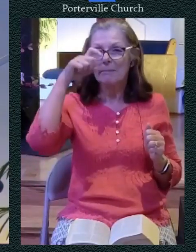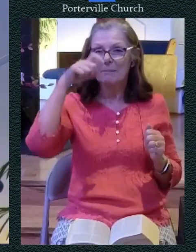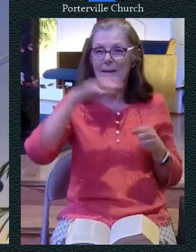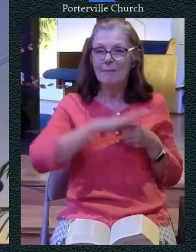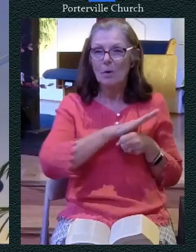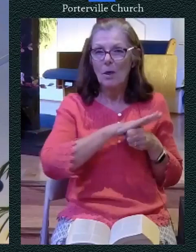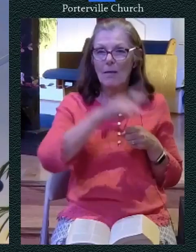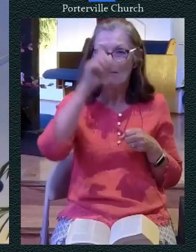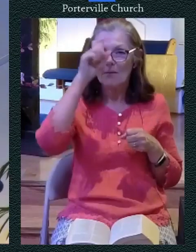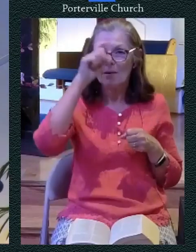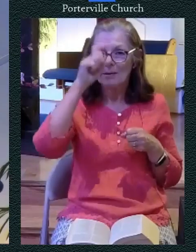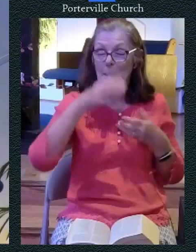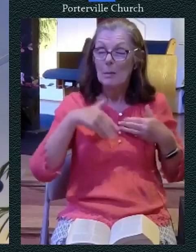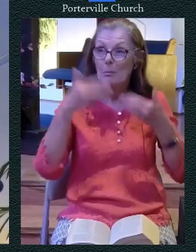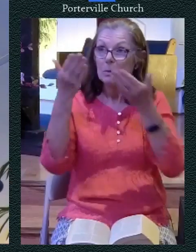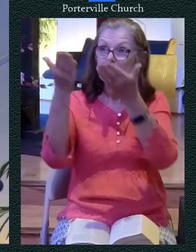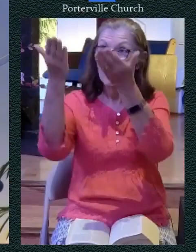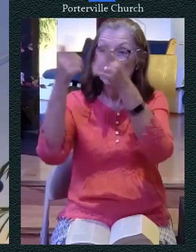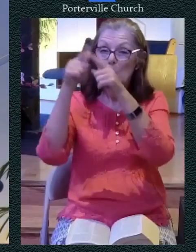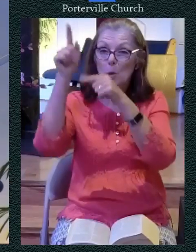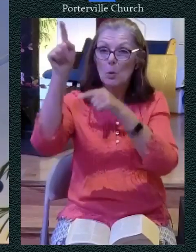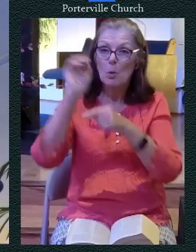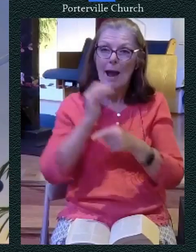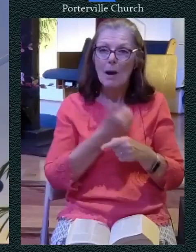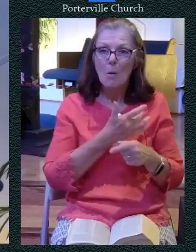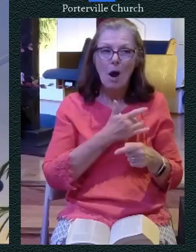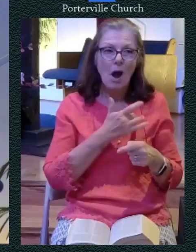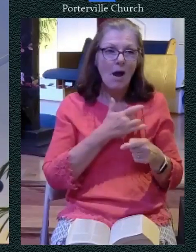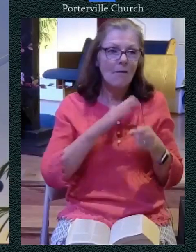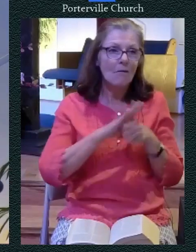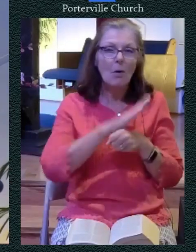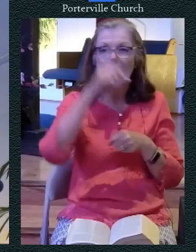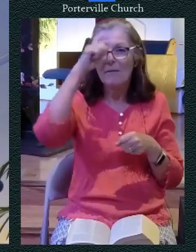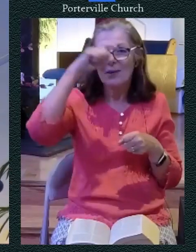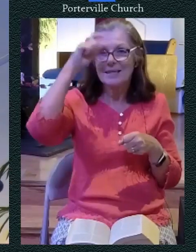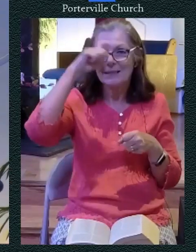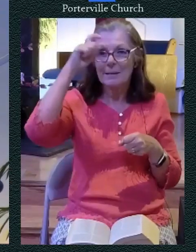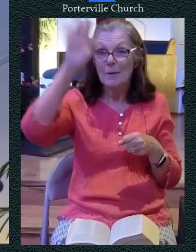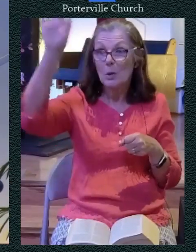Present to you a heart of wisdom. That's what He's after.